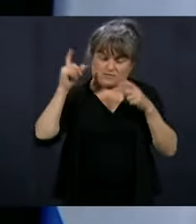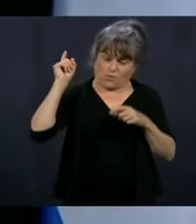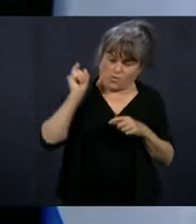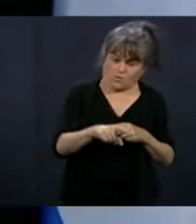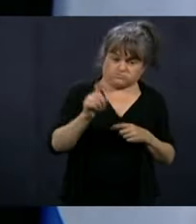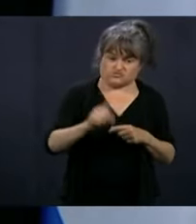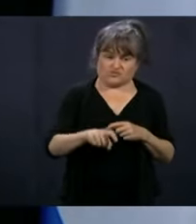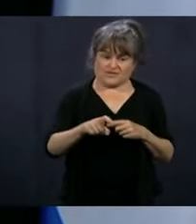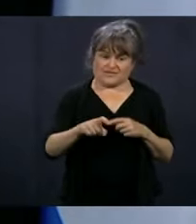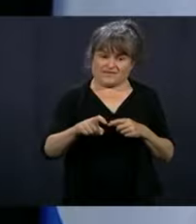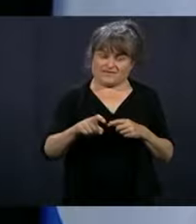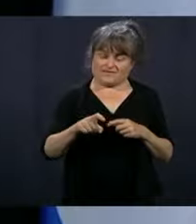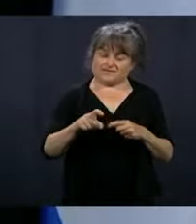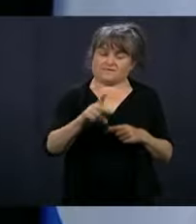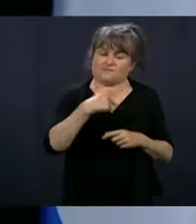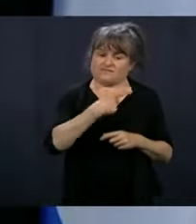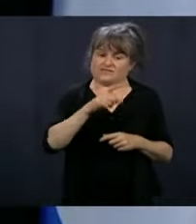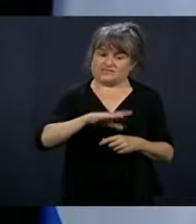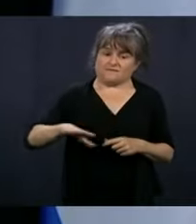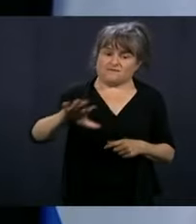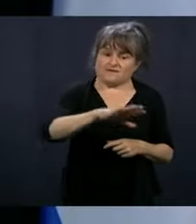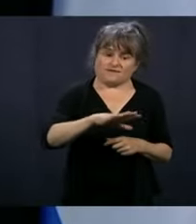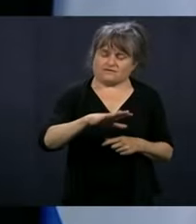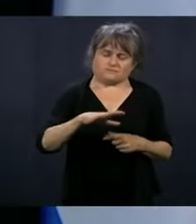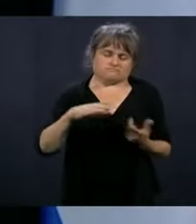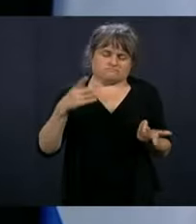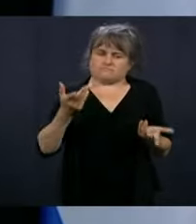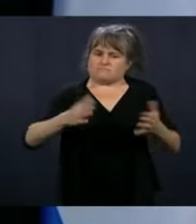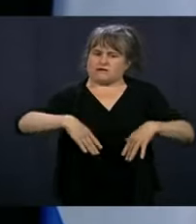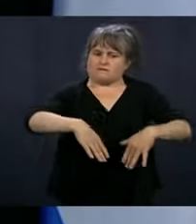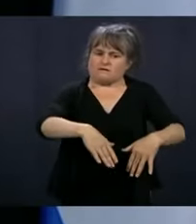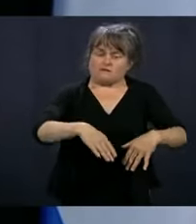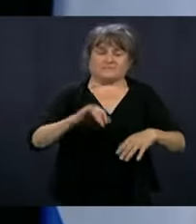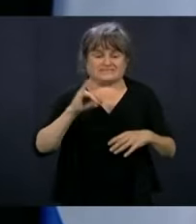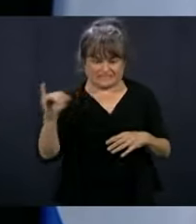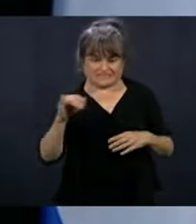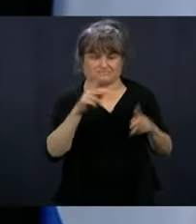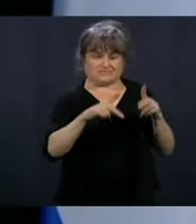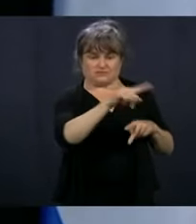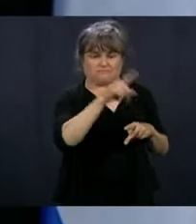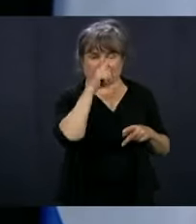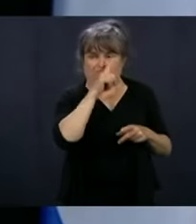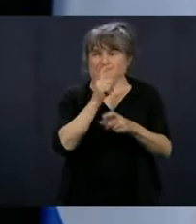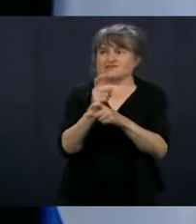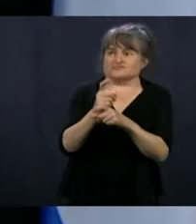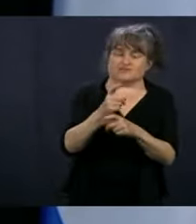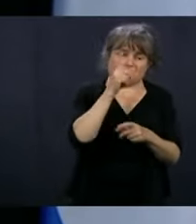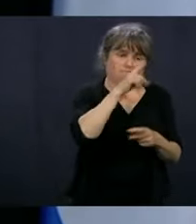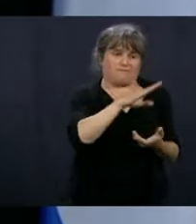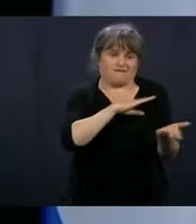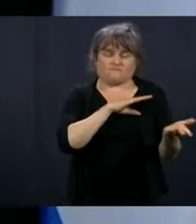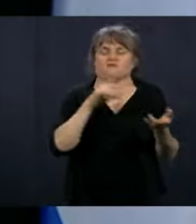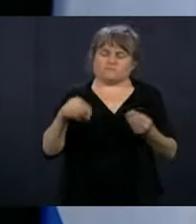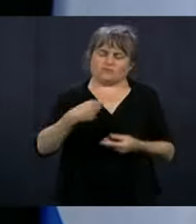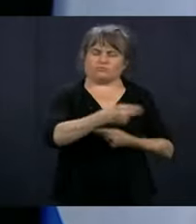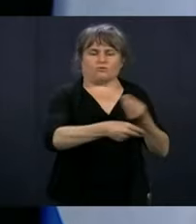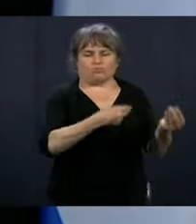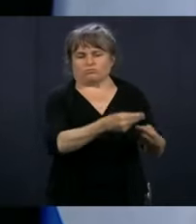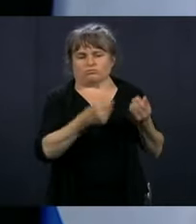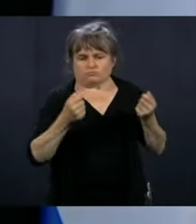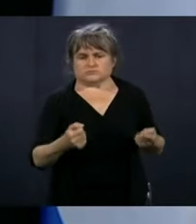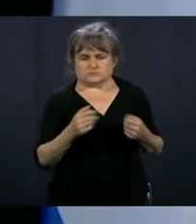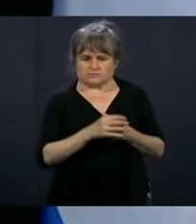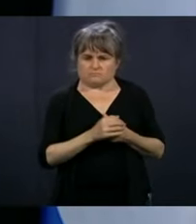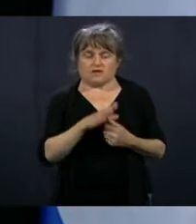But if ever we did, we would make sure that people who don't have the means, for all sorts of reasons, to have access to them. There were masks that were